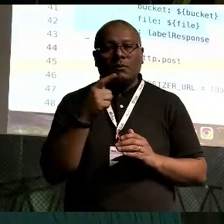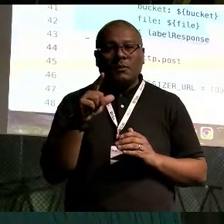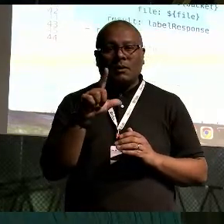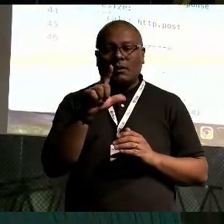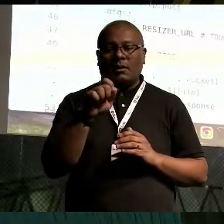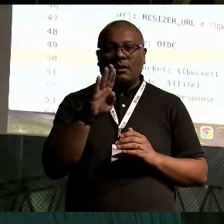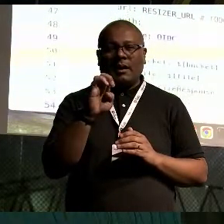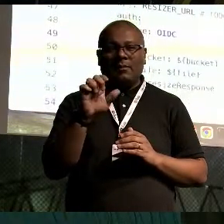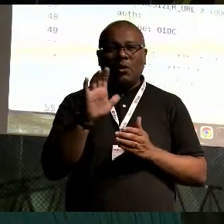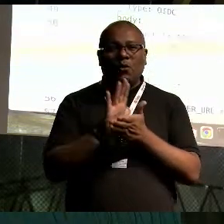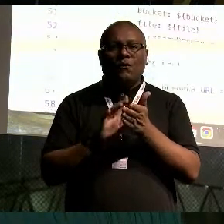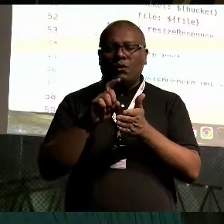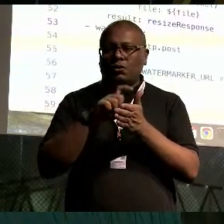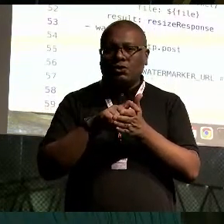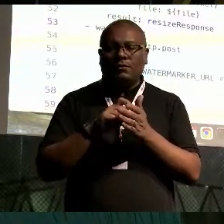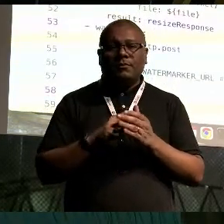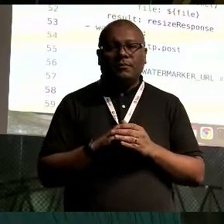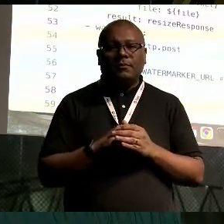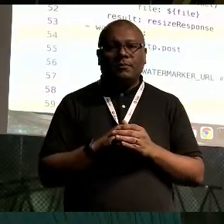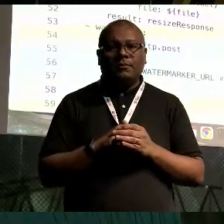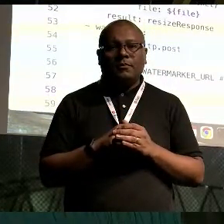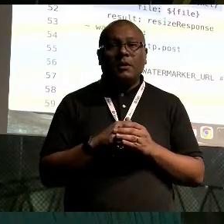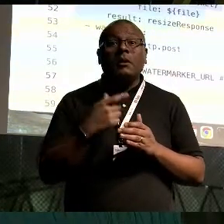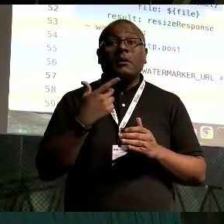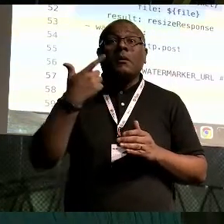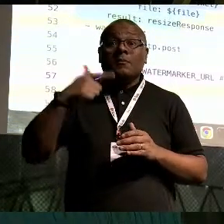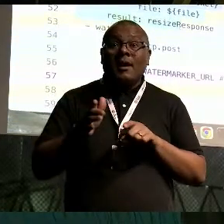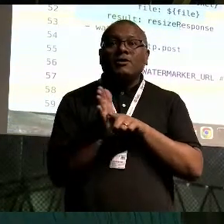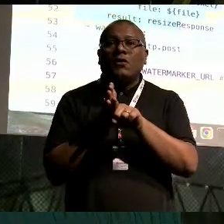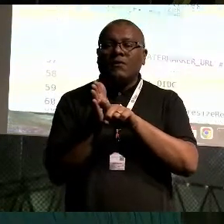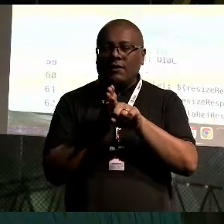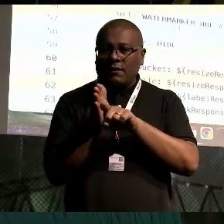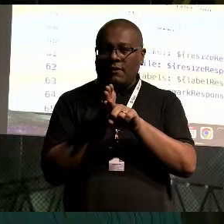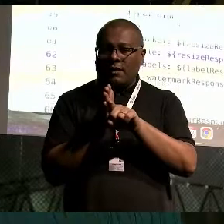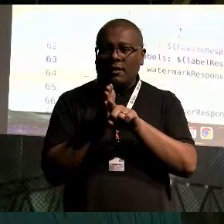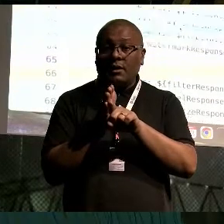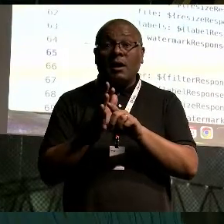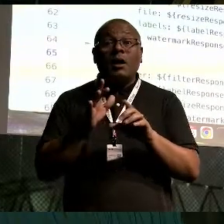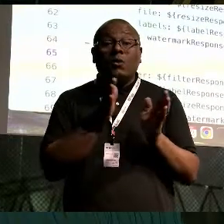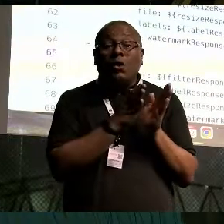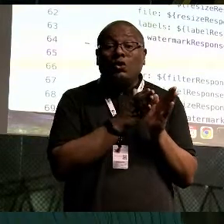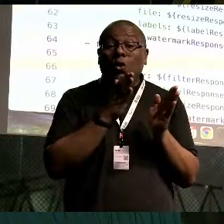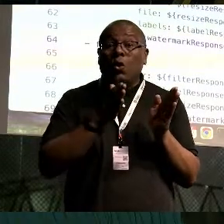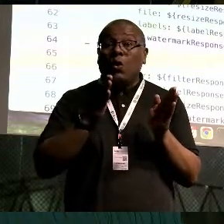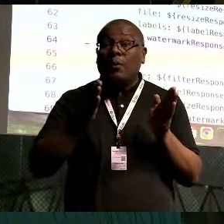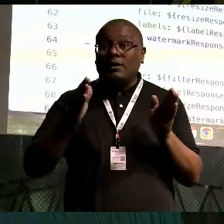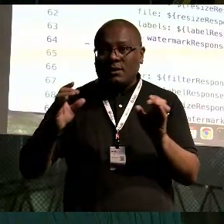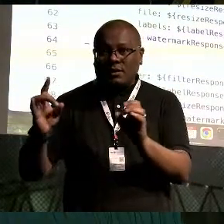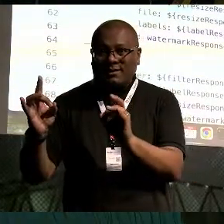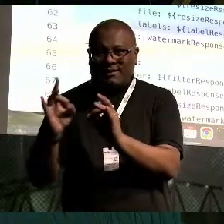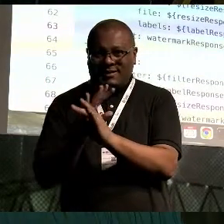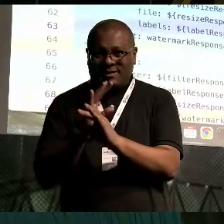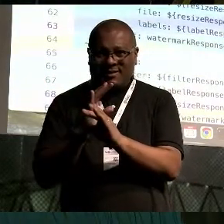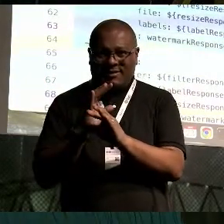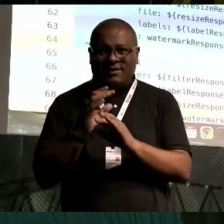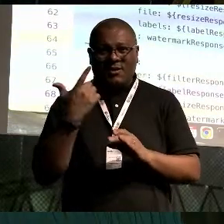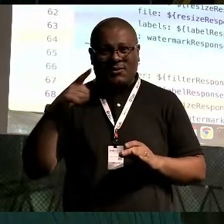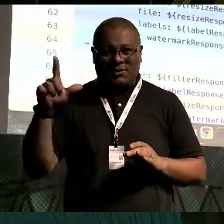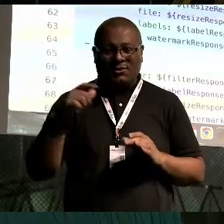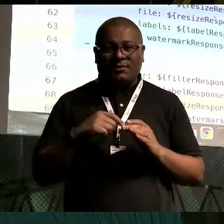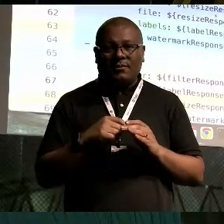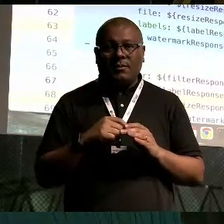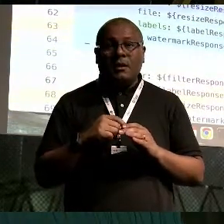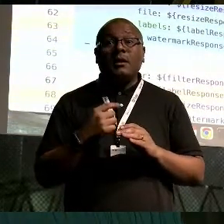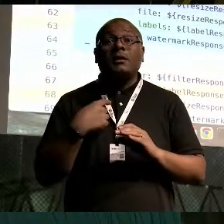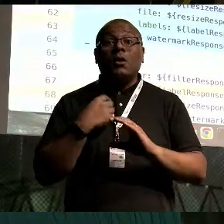function. And then we call the resize function. And then finally, we call the watermark function with the